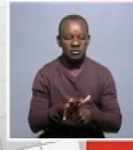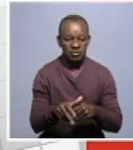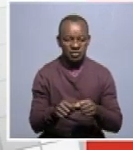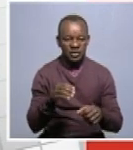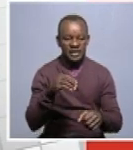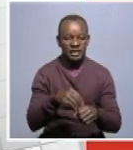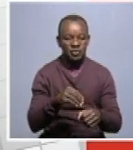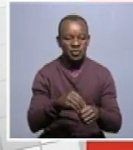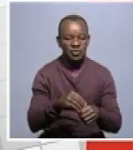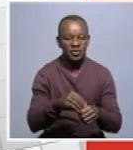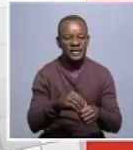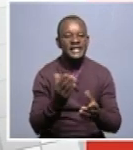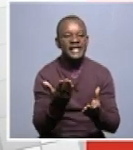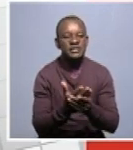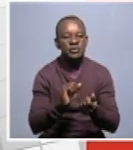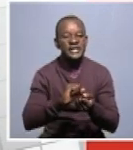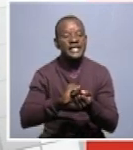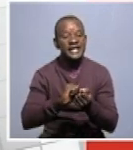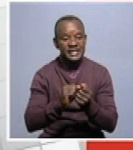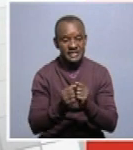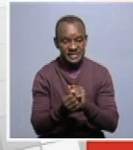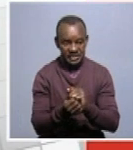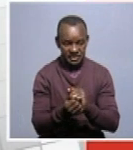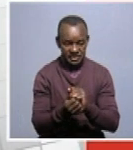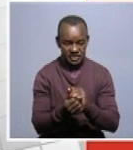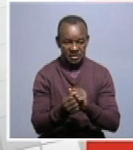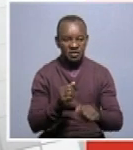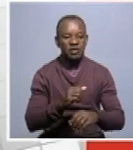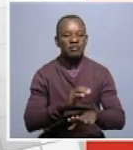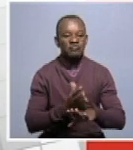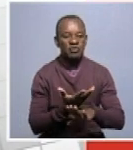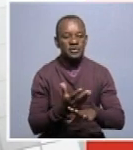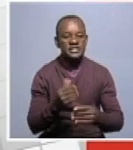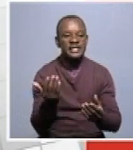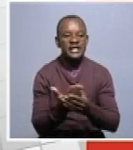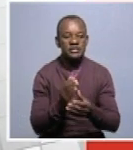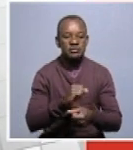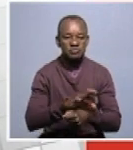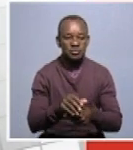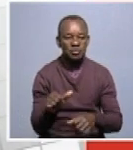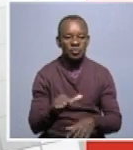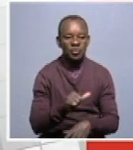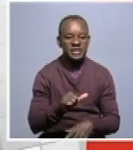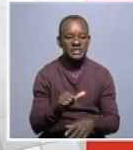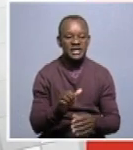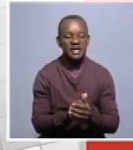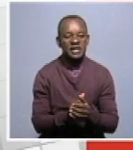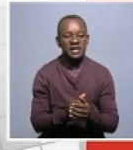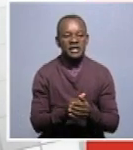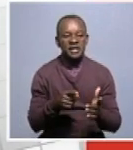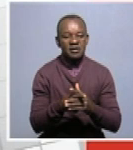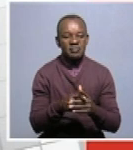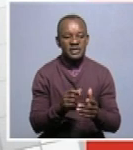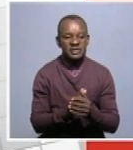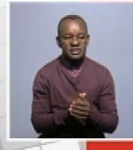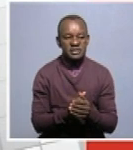which was identified initially in the UK in December 2020. Mm-hmm. The next is the Beta